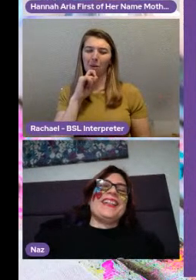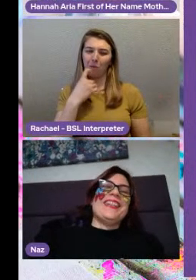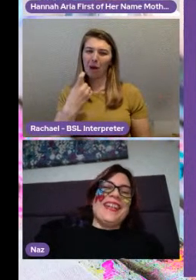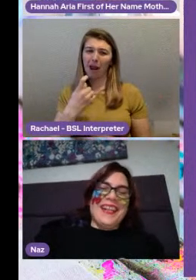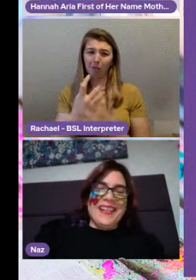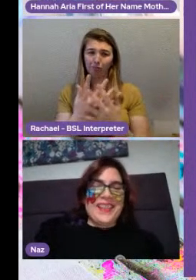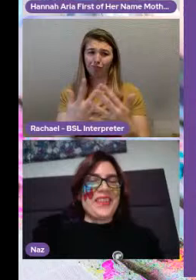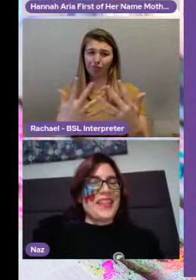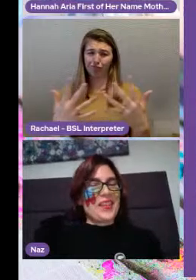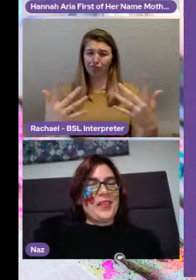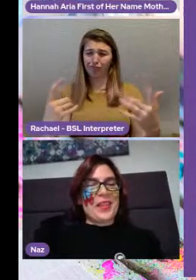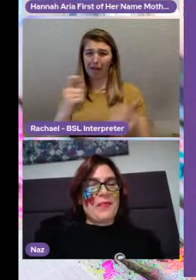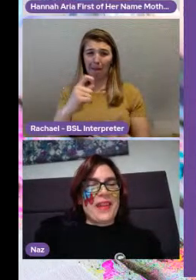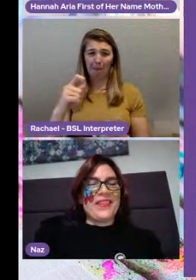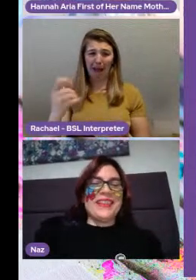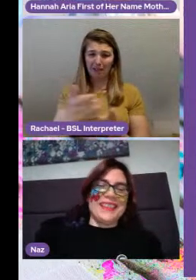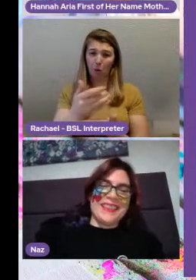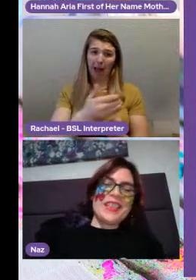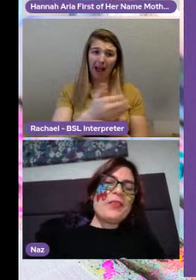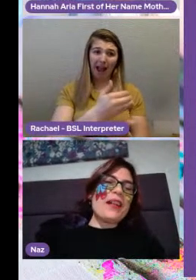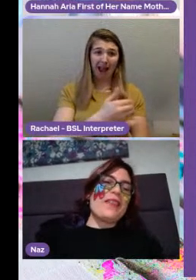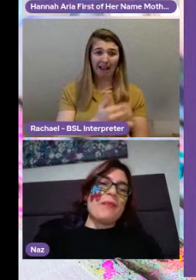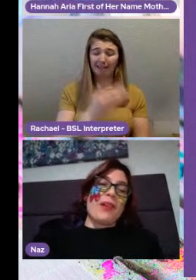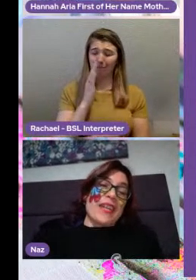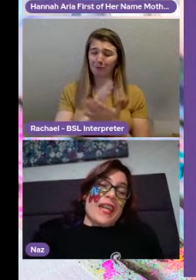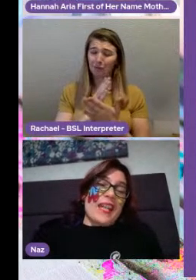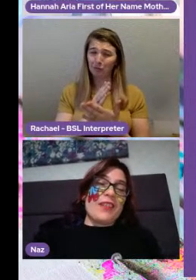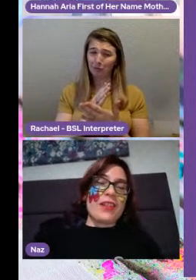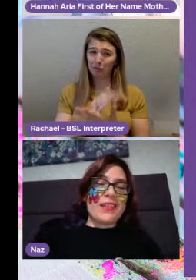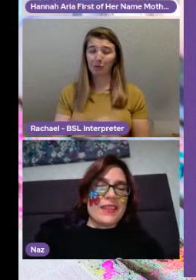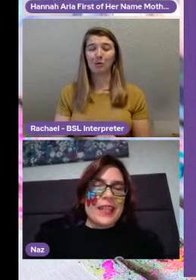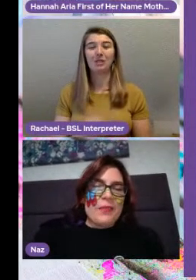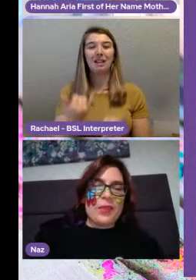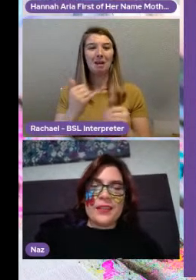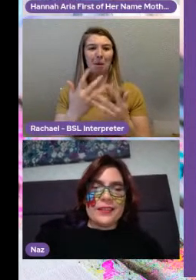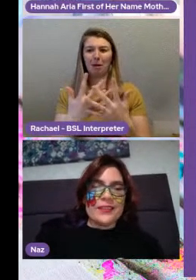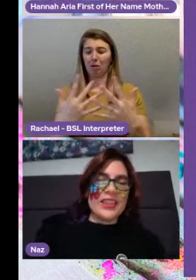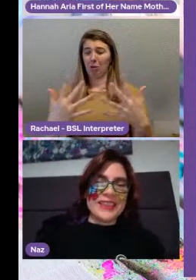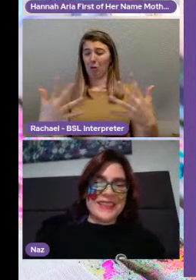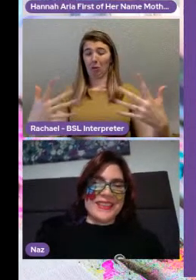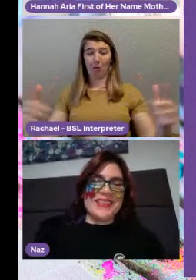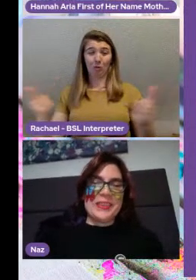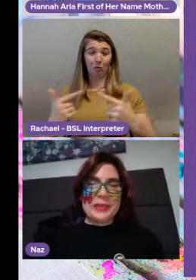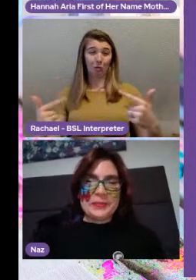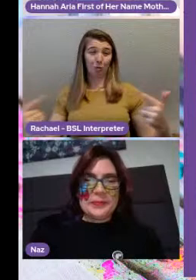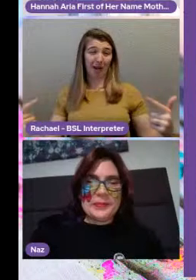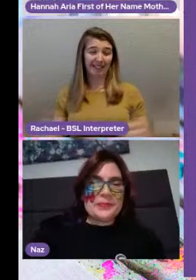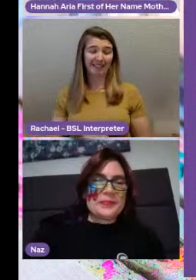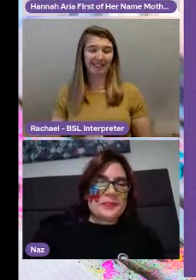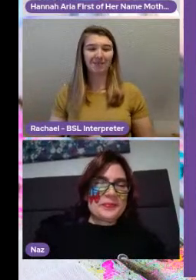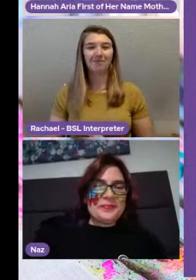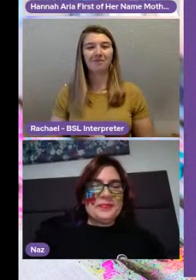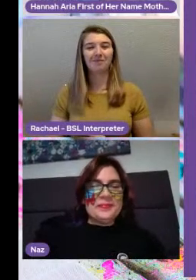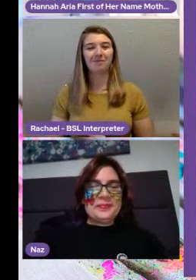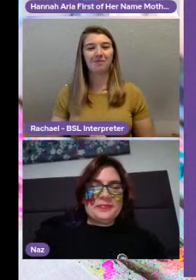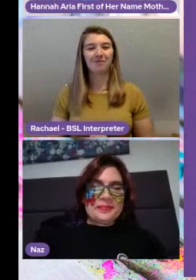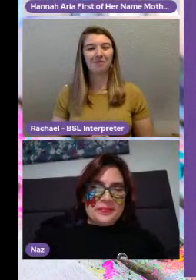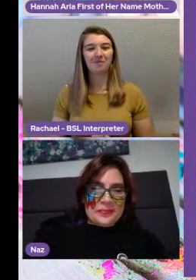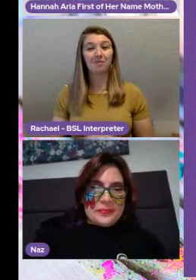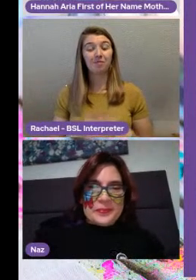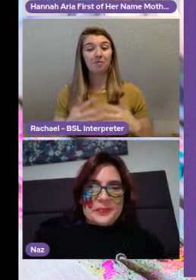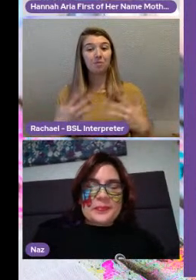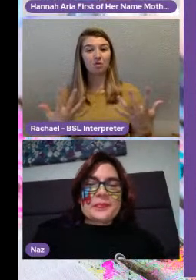now? Yes, I think so. Yeah. Inundation. Aren't they? Why not? Exactly.